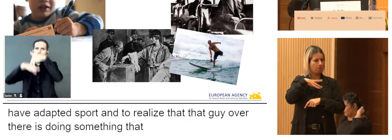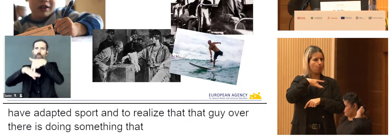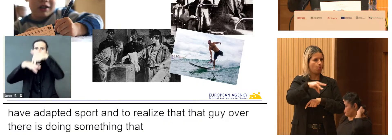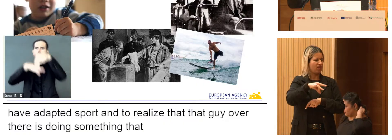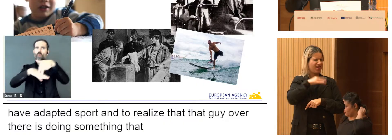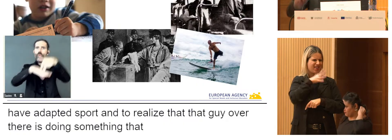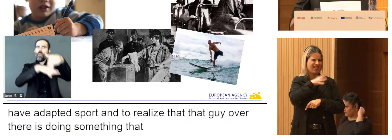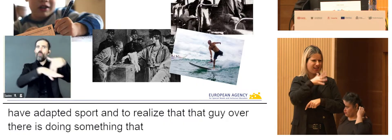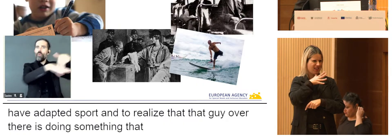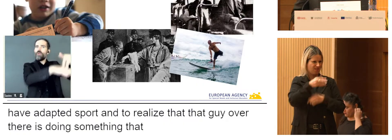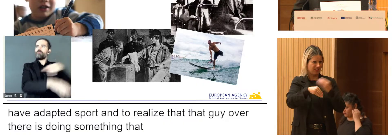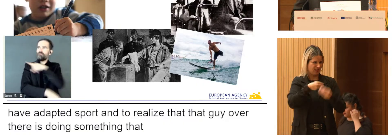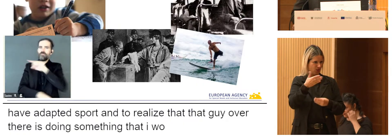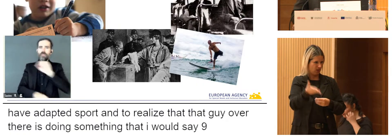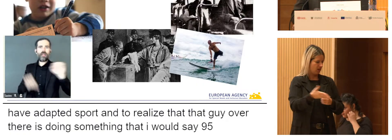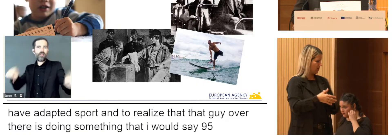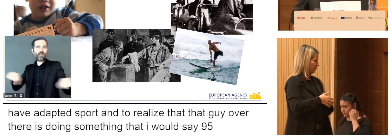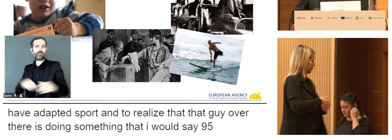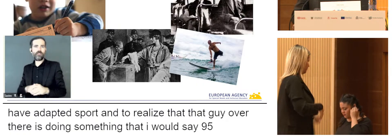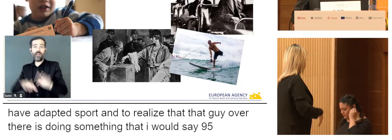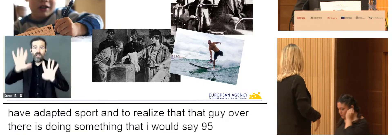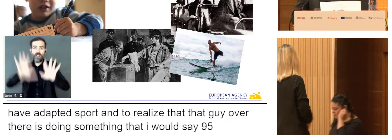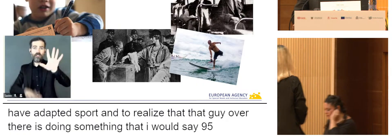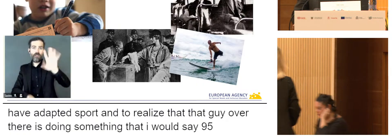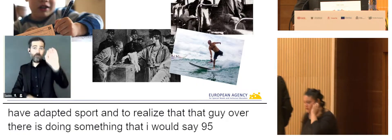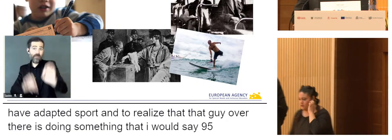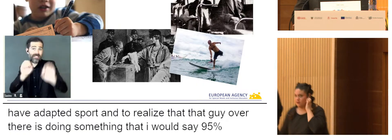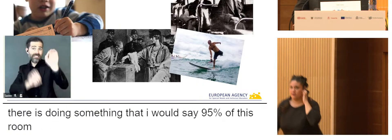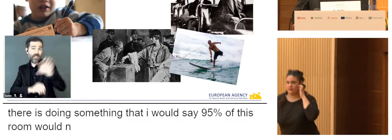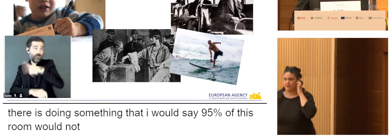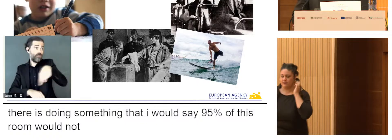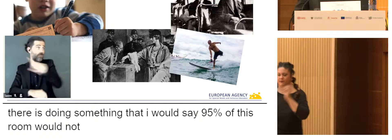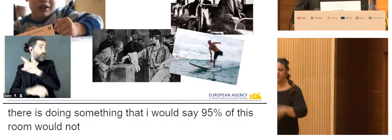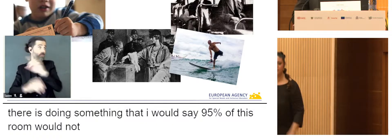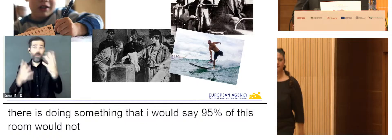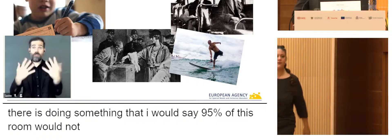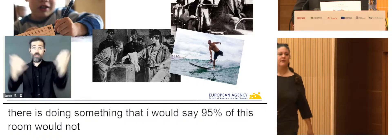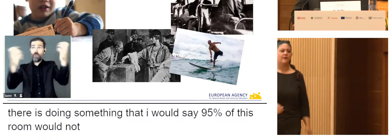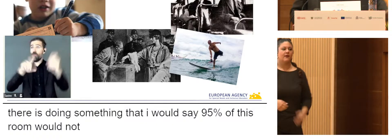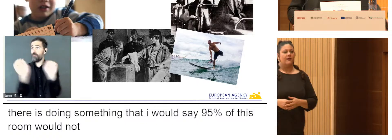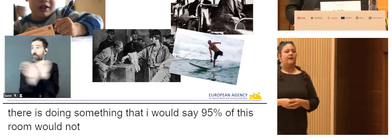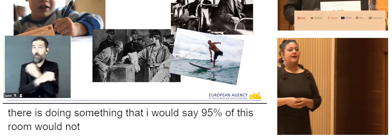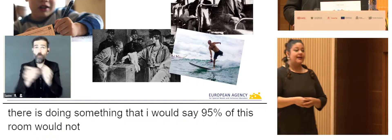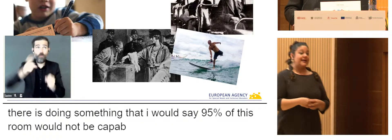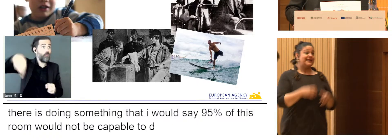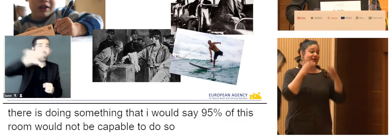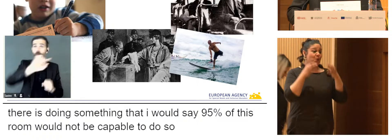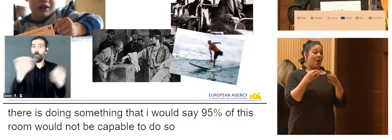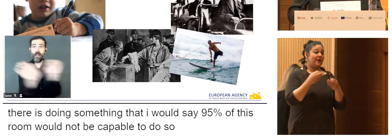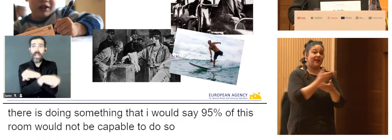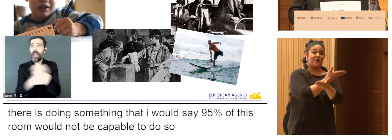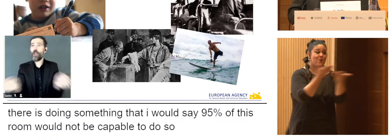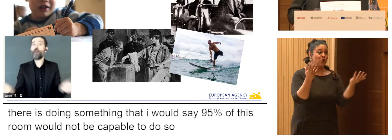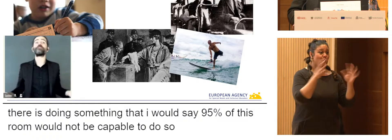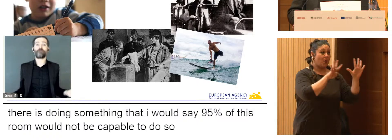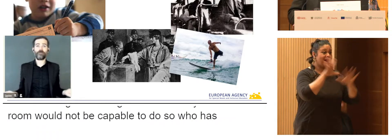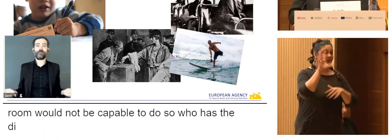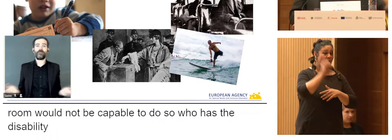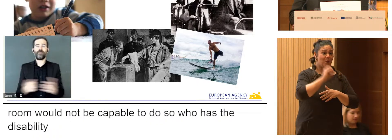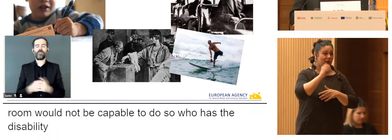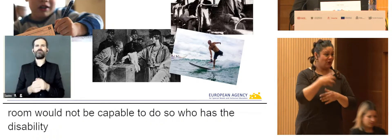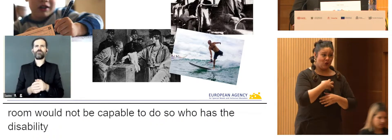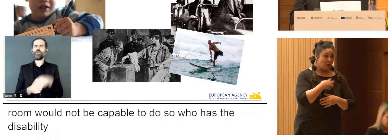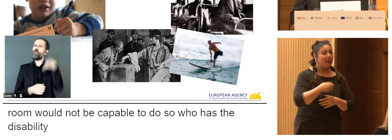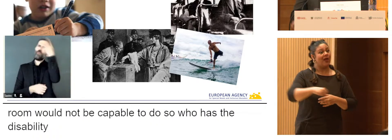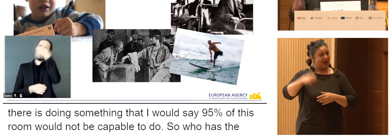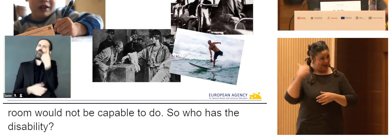say 95% of this room would not be capable to do. So who has the disability?